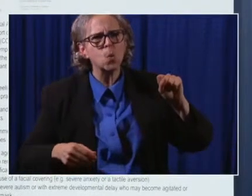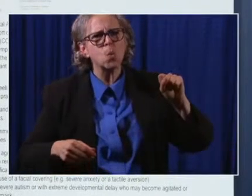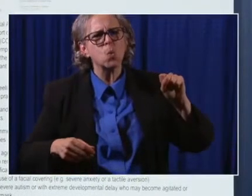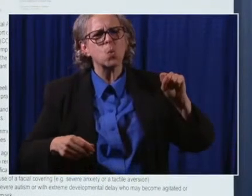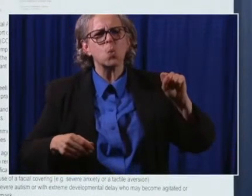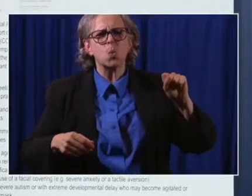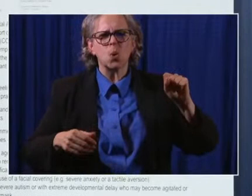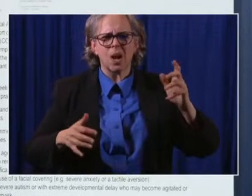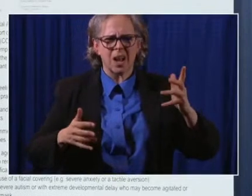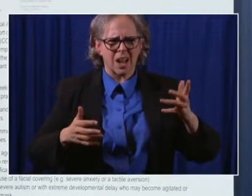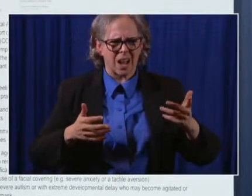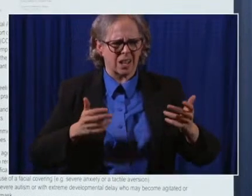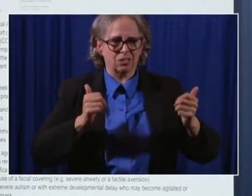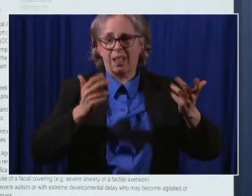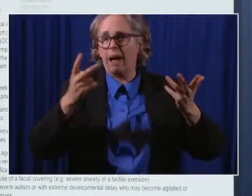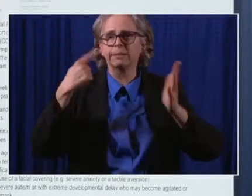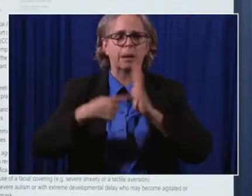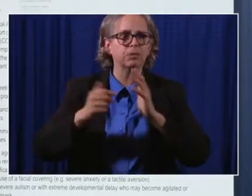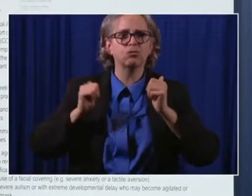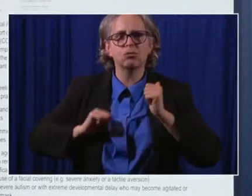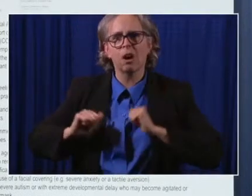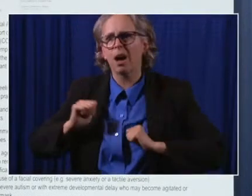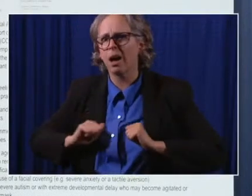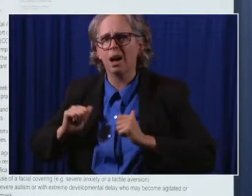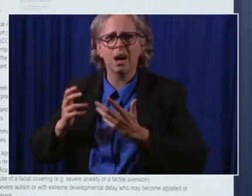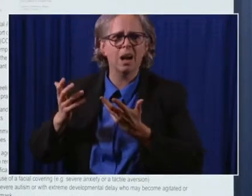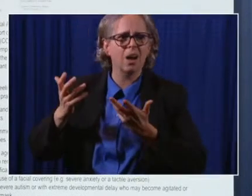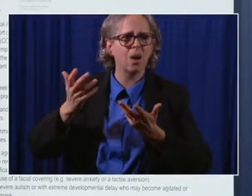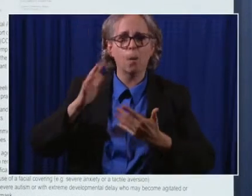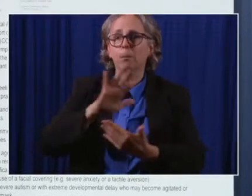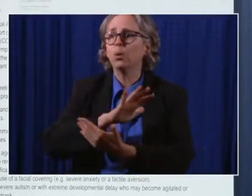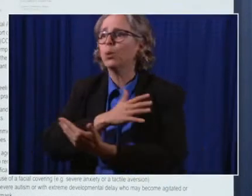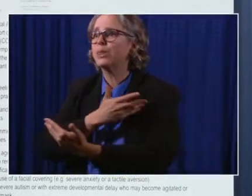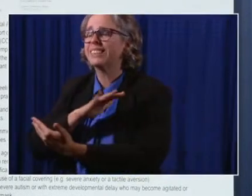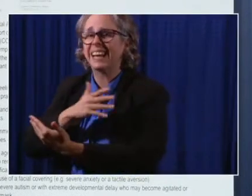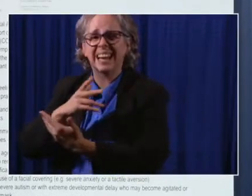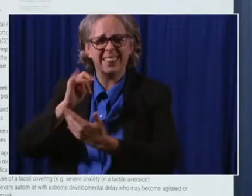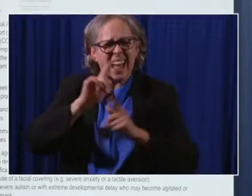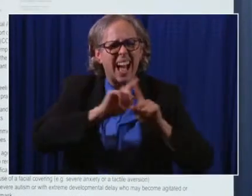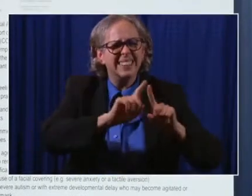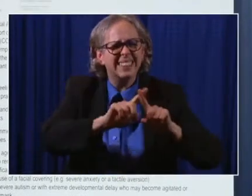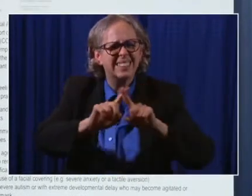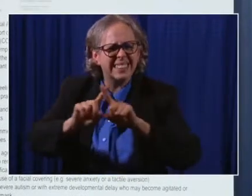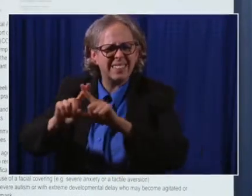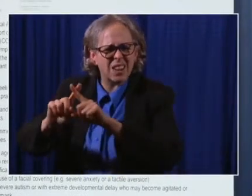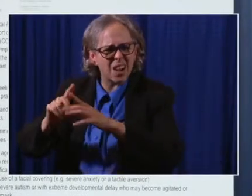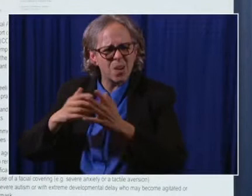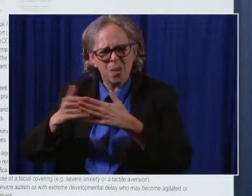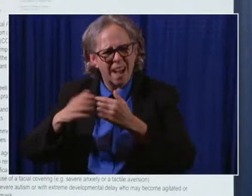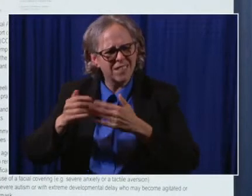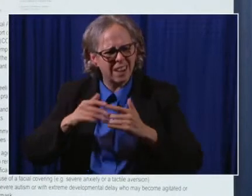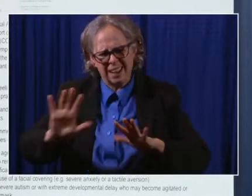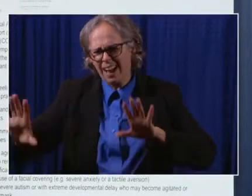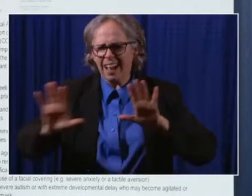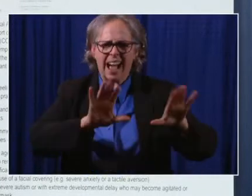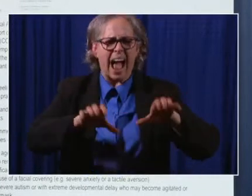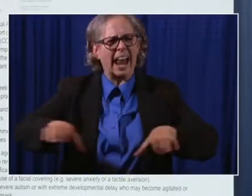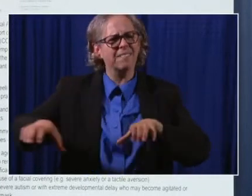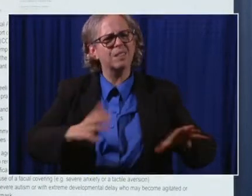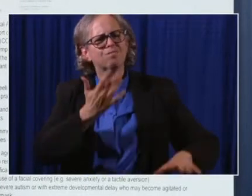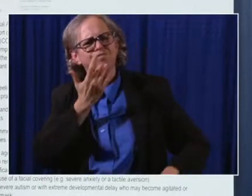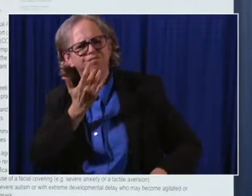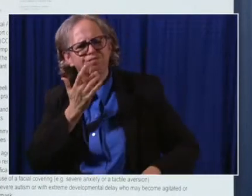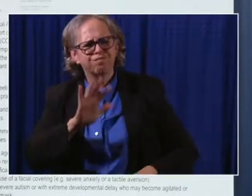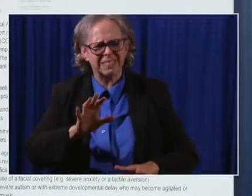drama, might be uncertainty about band. Whatever your child likes to do and whatever is an essential part